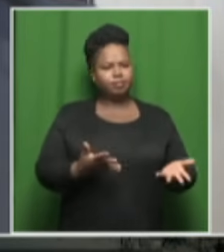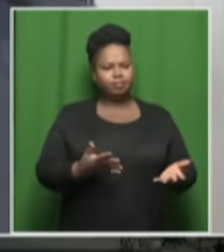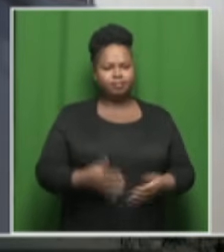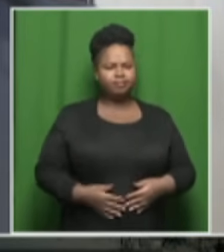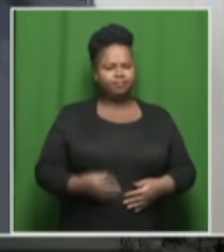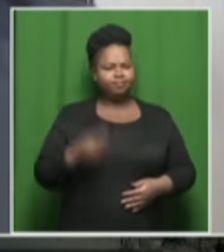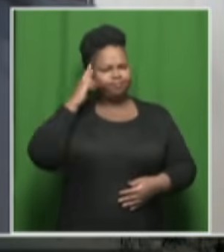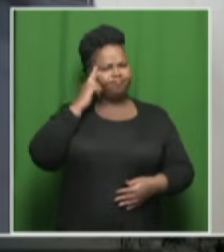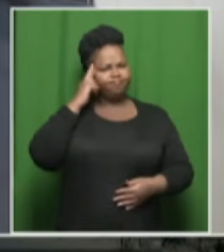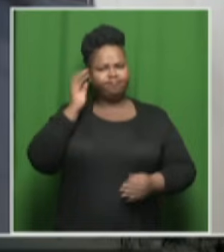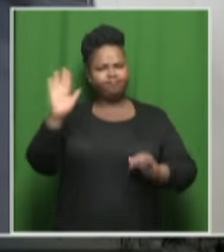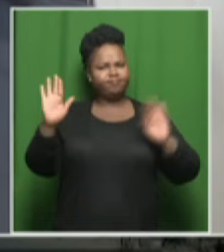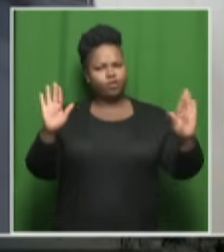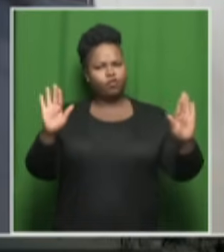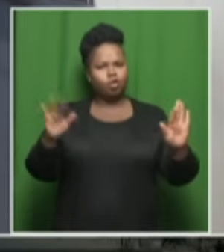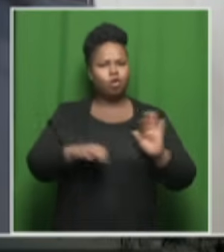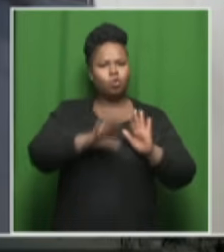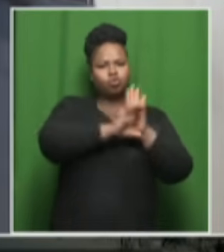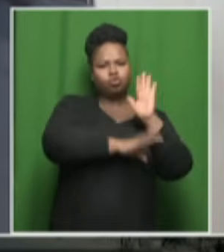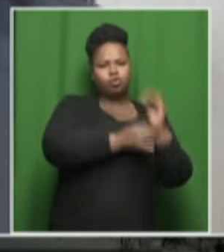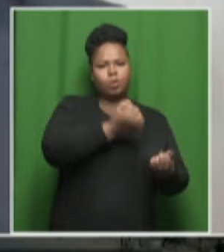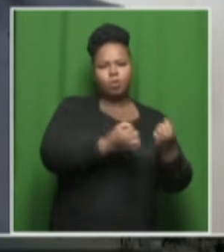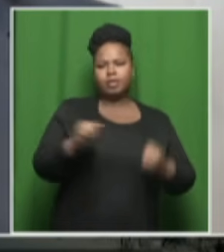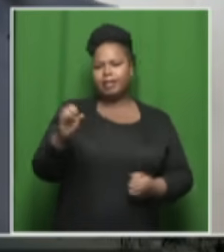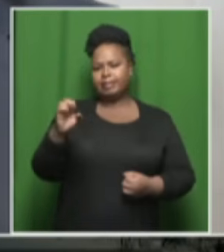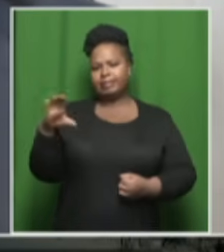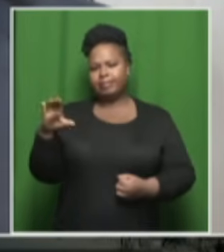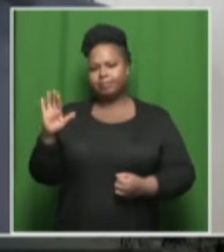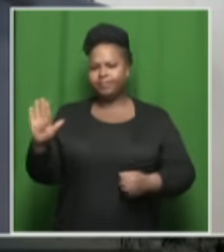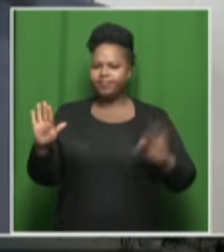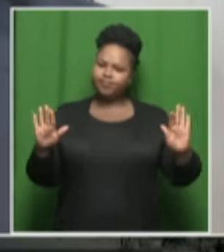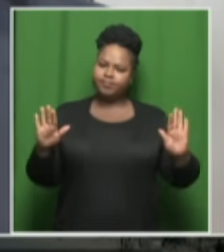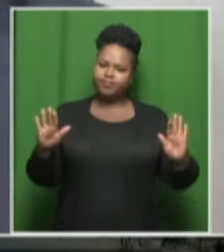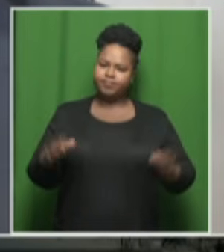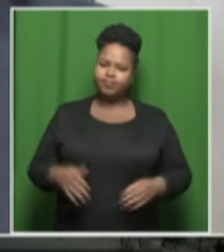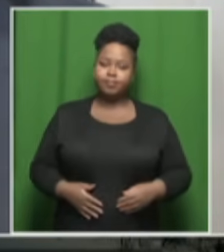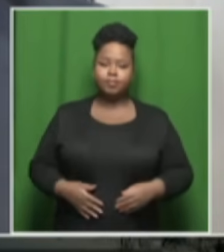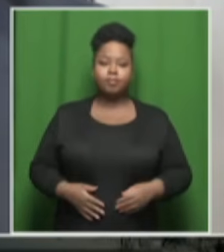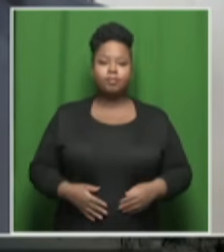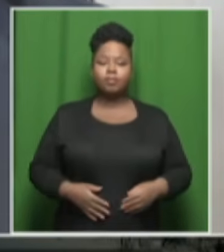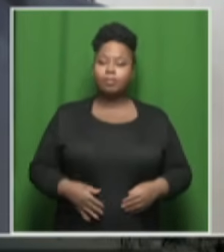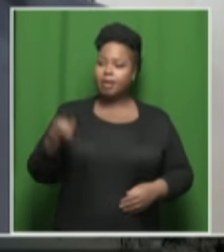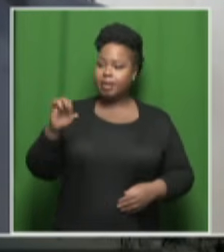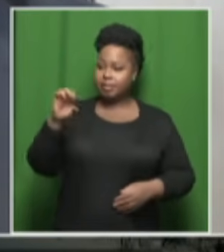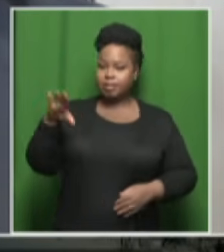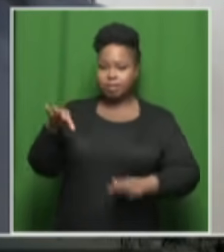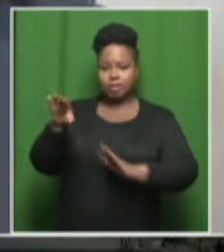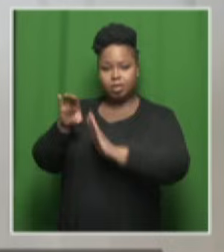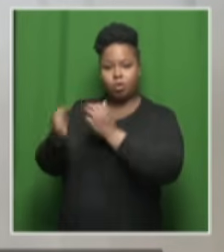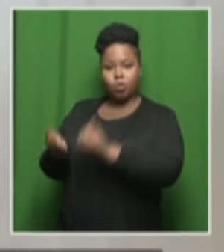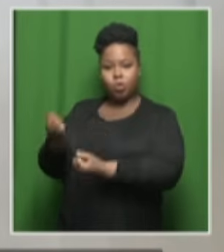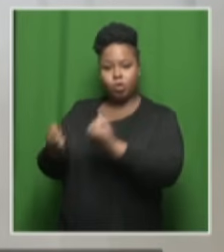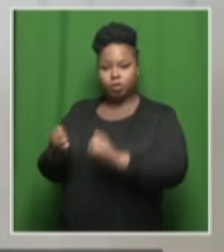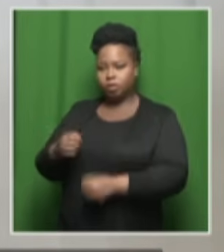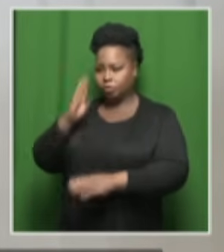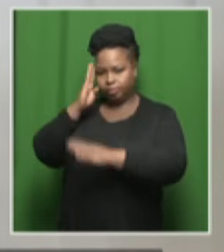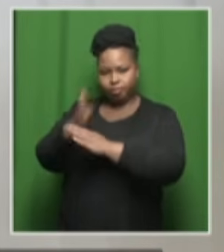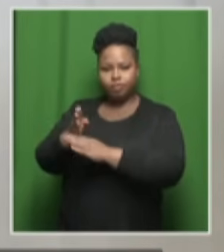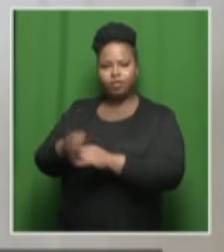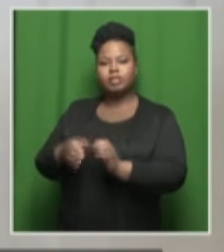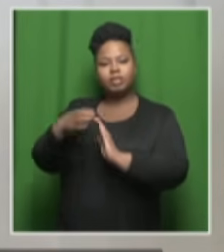rationale between those two courts. Yeah, I think let's start with the Electoral Court, which was looking at the literal interpretation of what